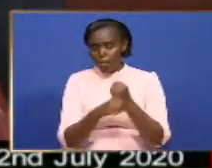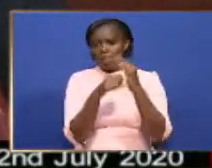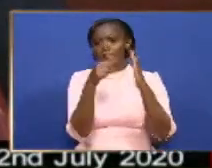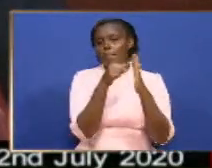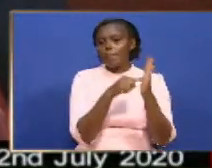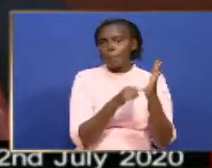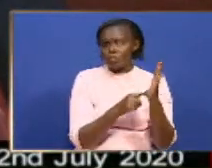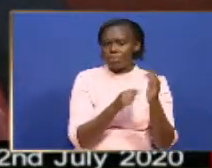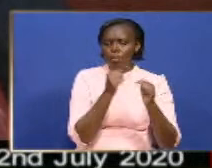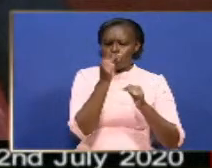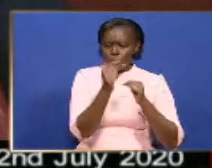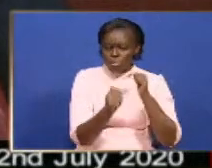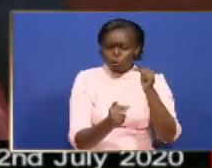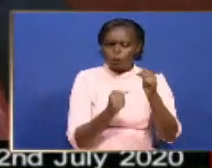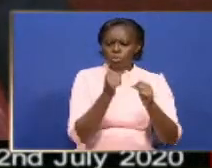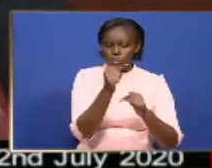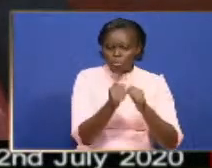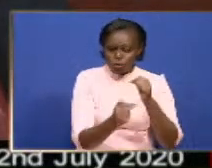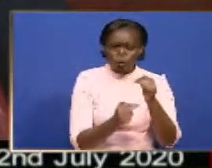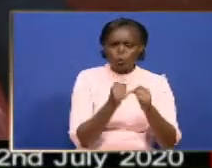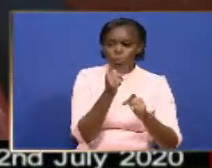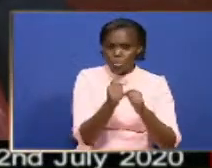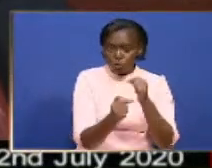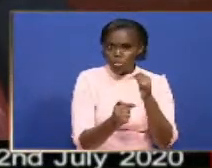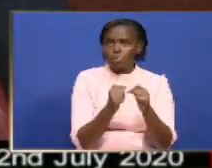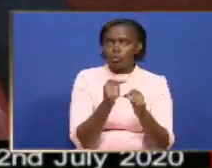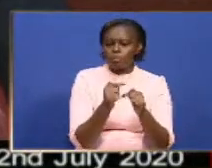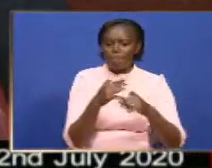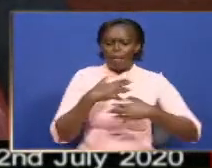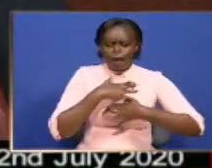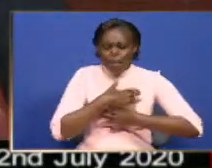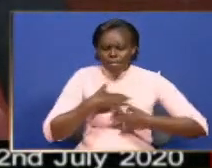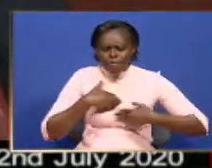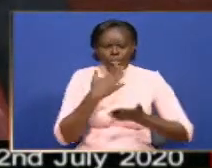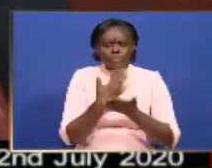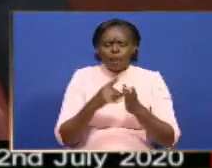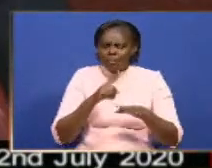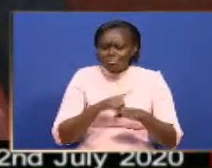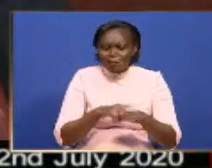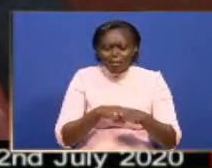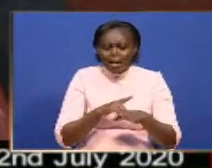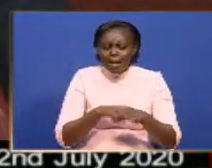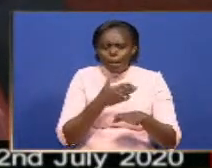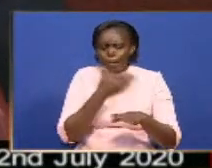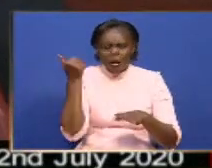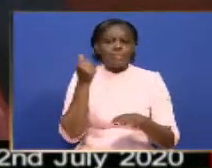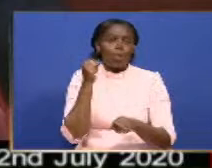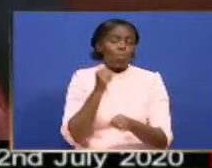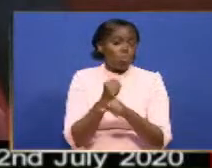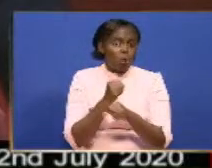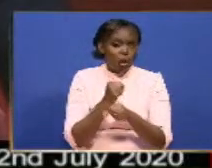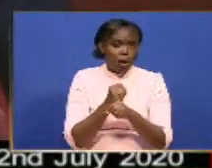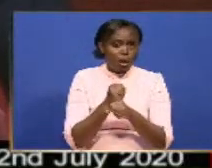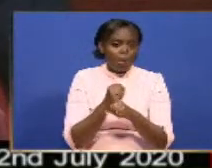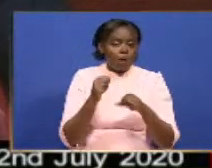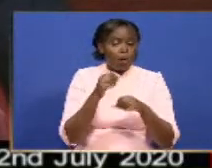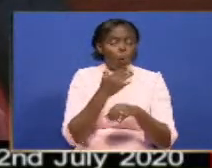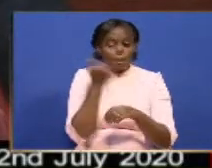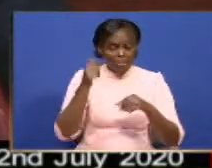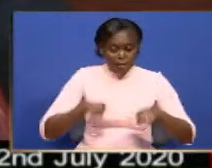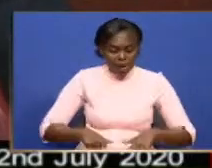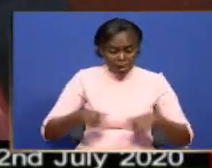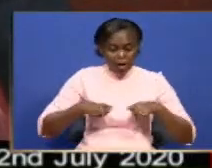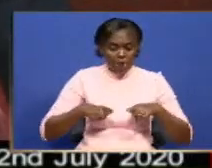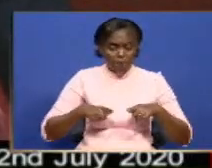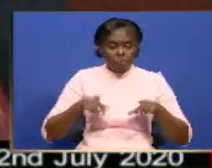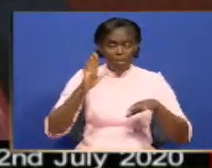been a continued feeling that refugees at times are treated far much better than the local